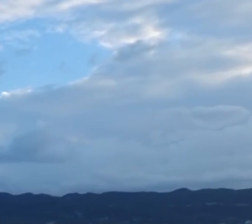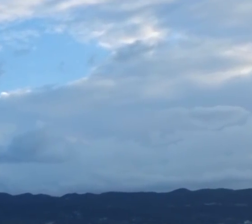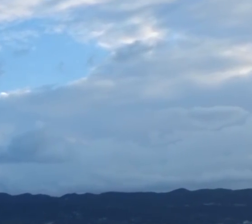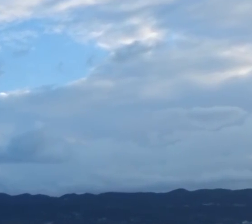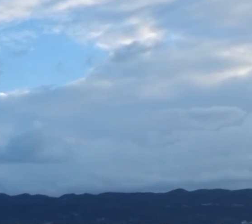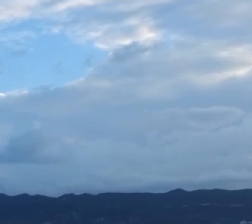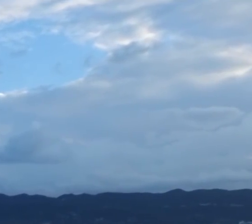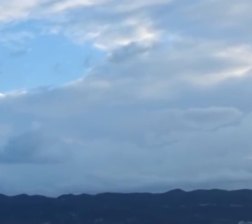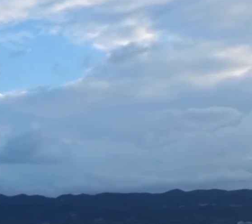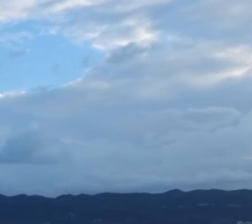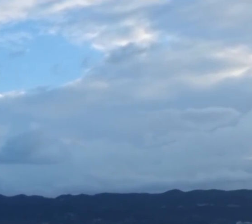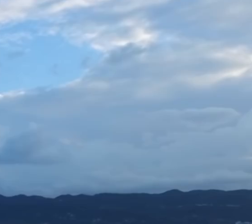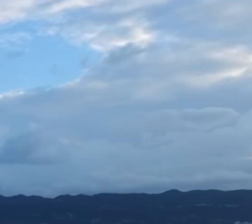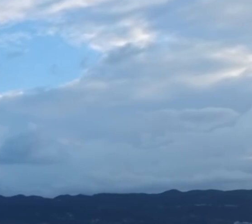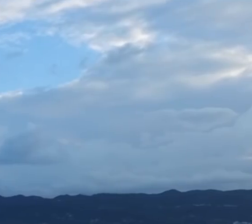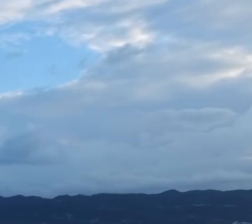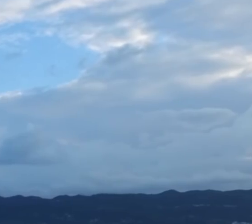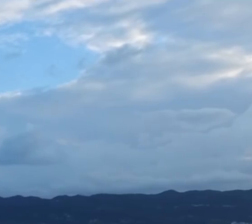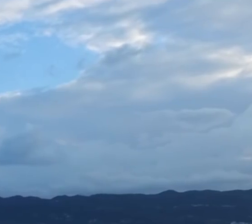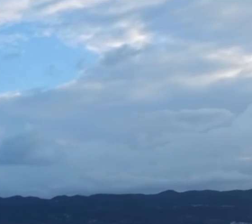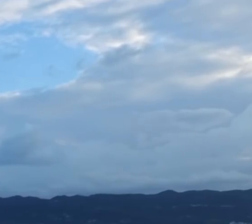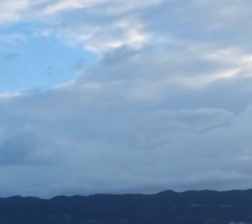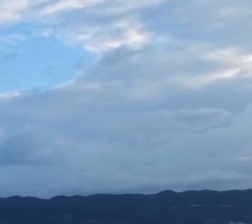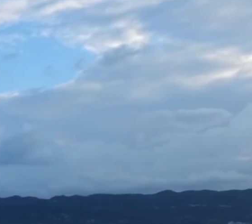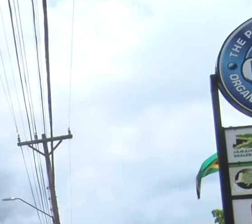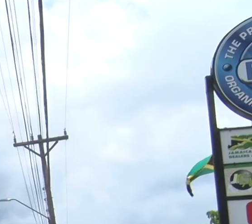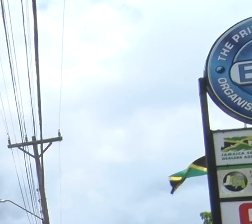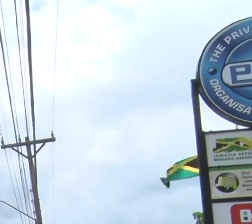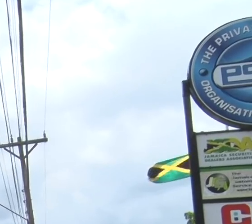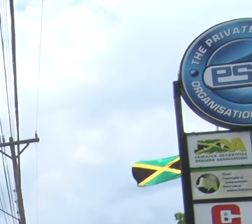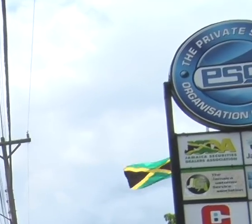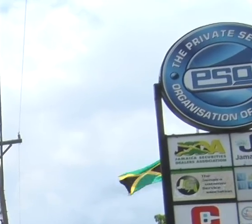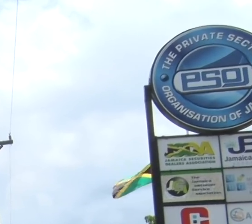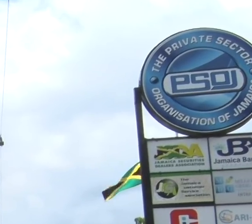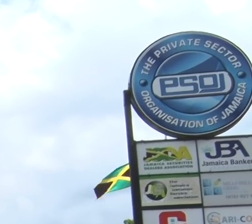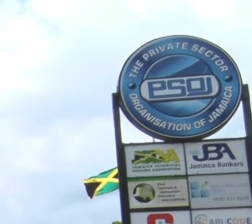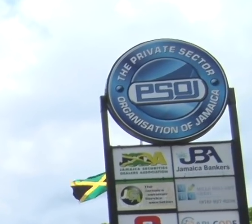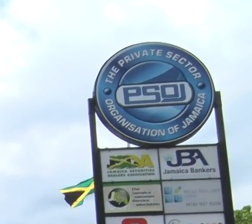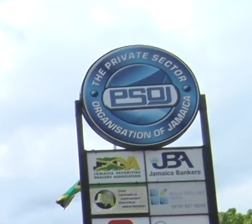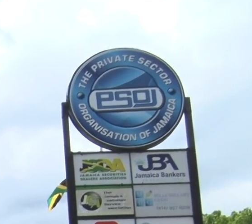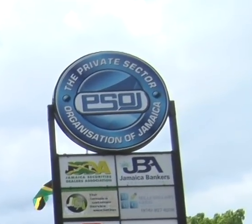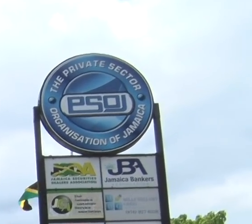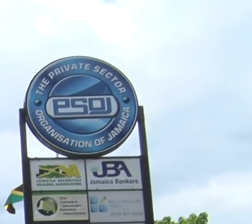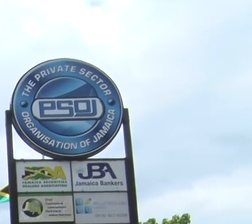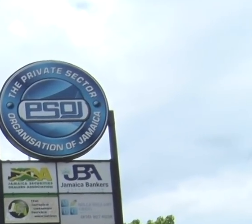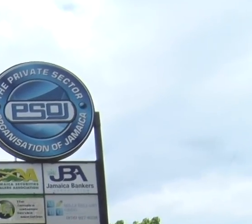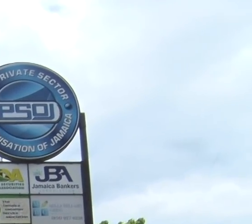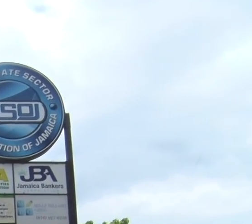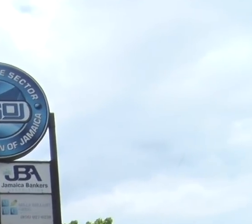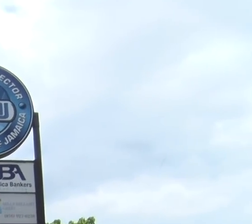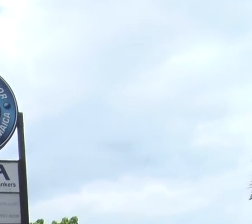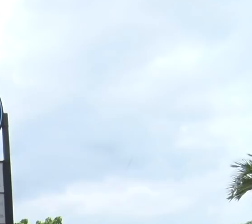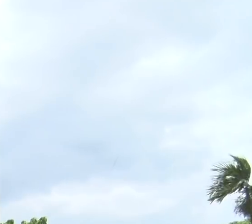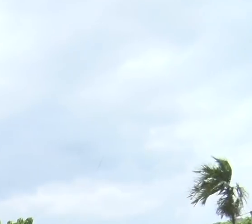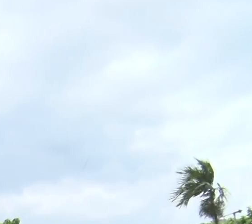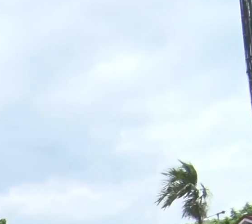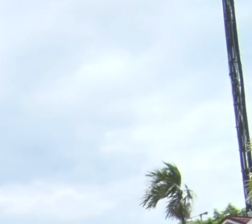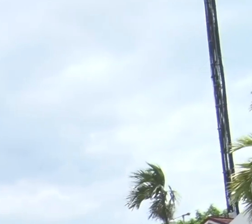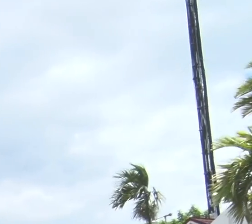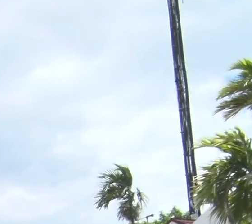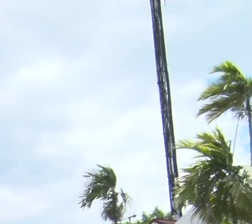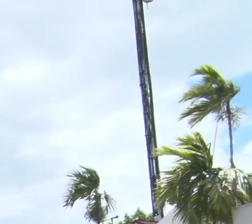the spread of the novel coronavirus, COVID-19. Mr. Holness said the government is working with the private